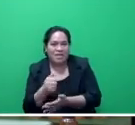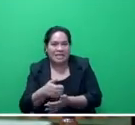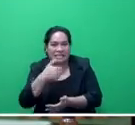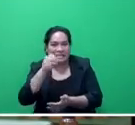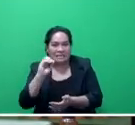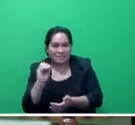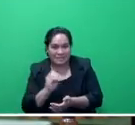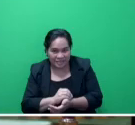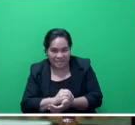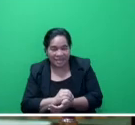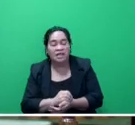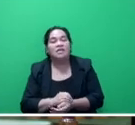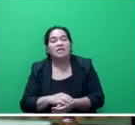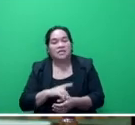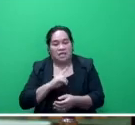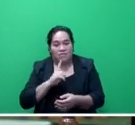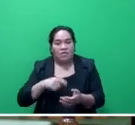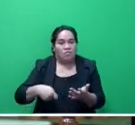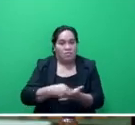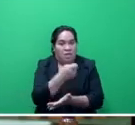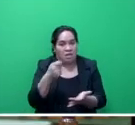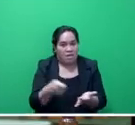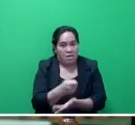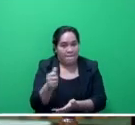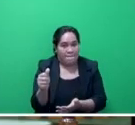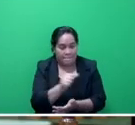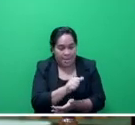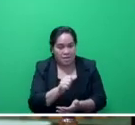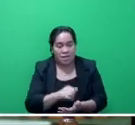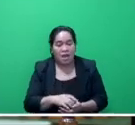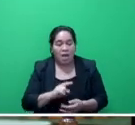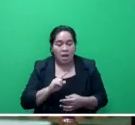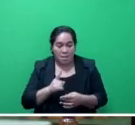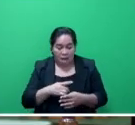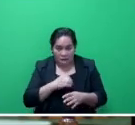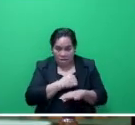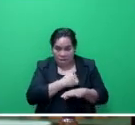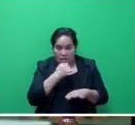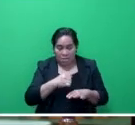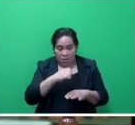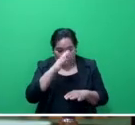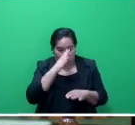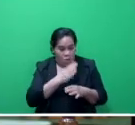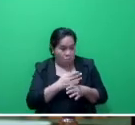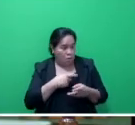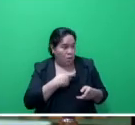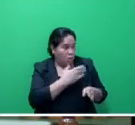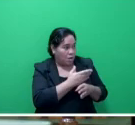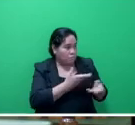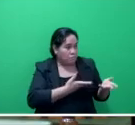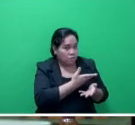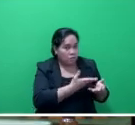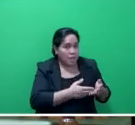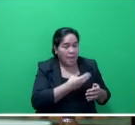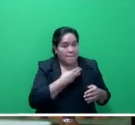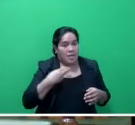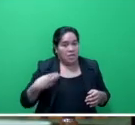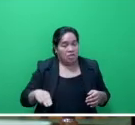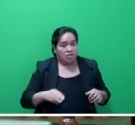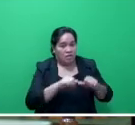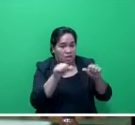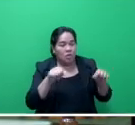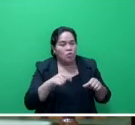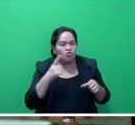further reduce the borrower's average interest rate to 4%. We hope, and working with the Ministry of Agriculture, will incentivize more investment